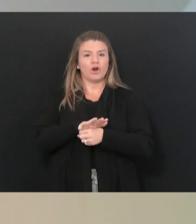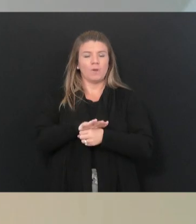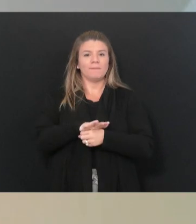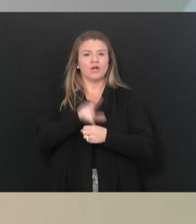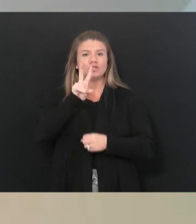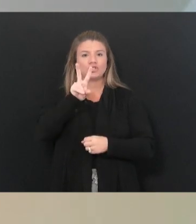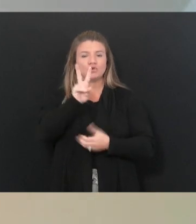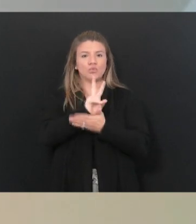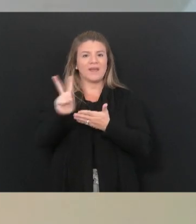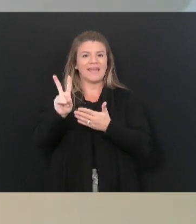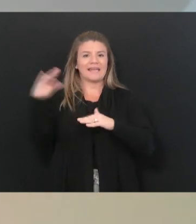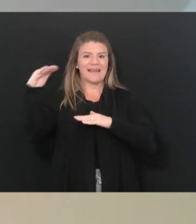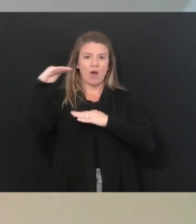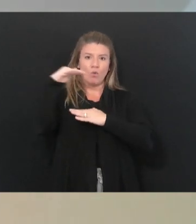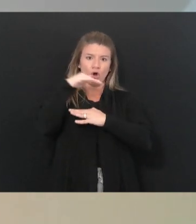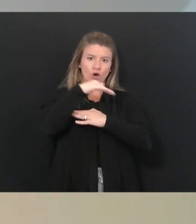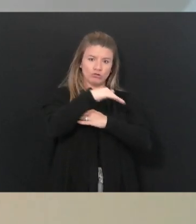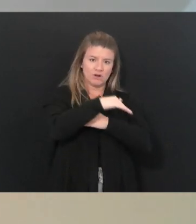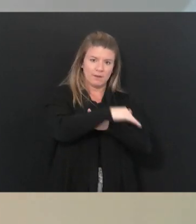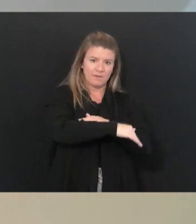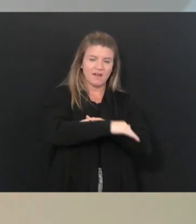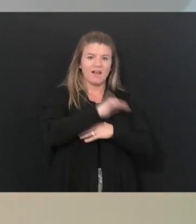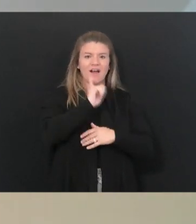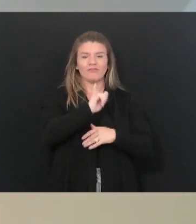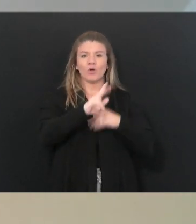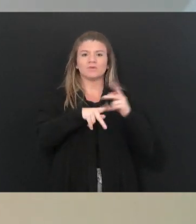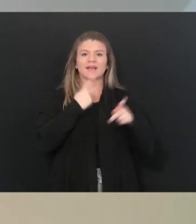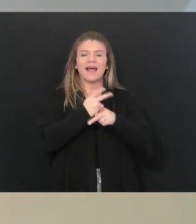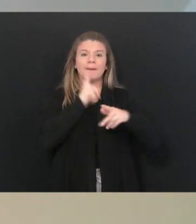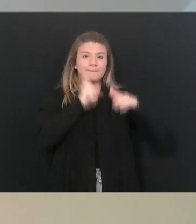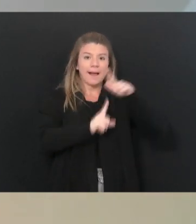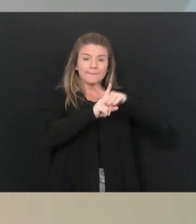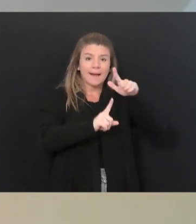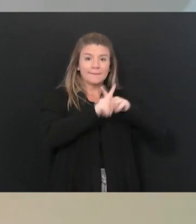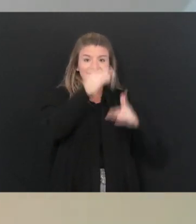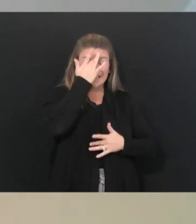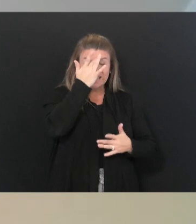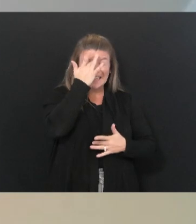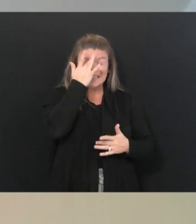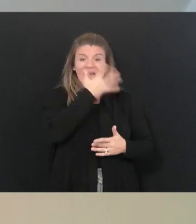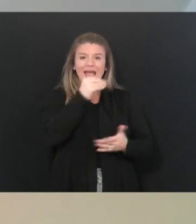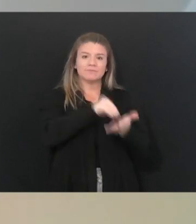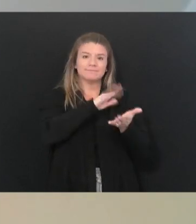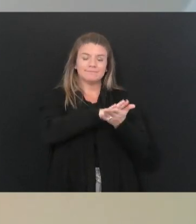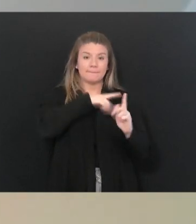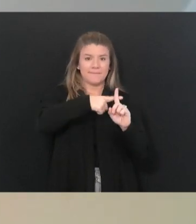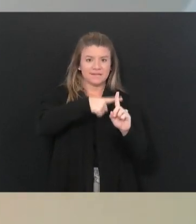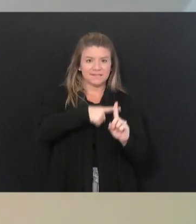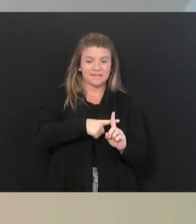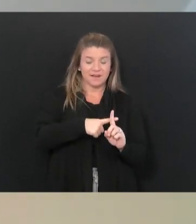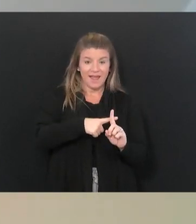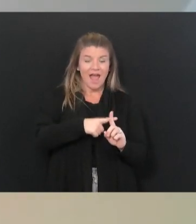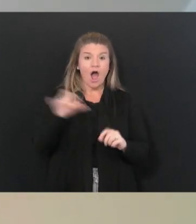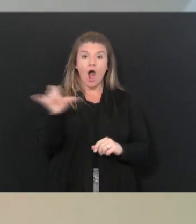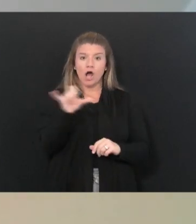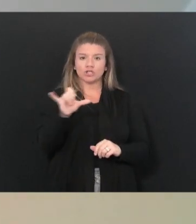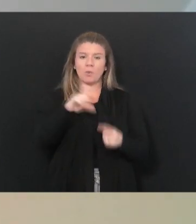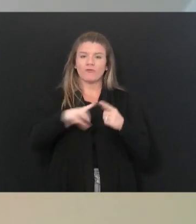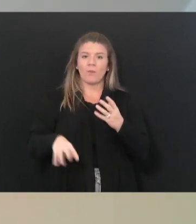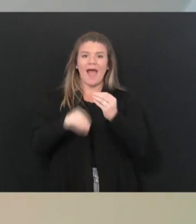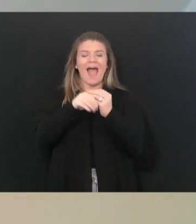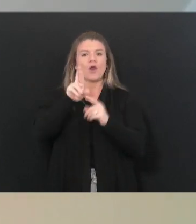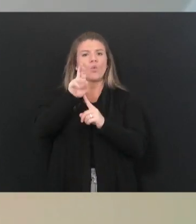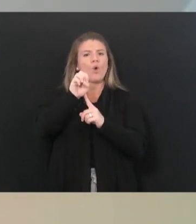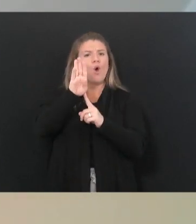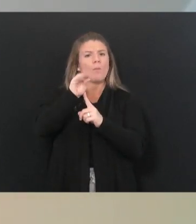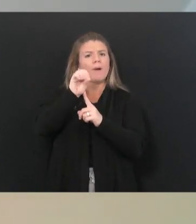trend in coronavirus symptoms and documented cases, as well as make sure robust testing is in place. Dr.